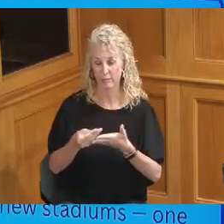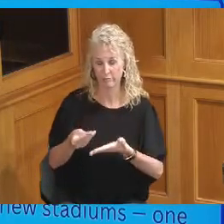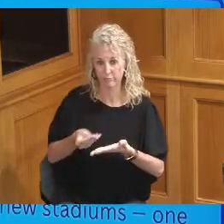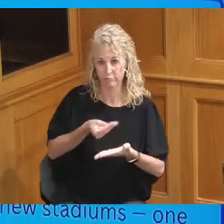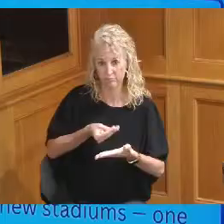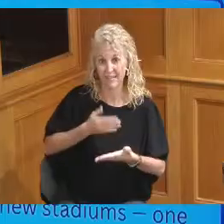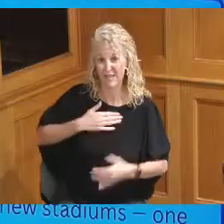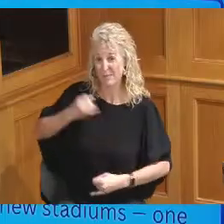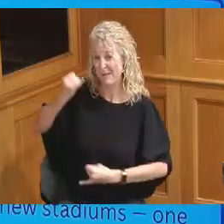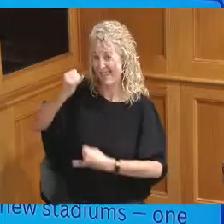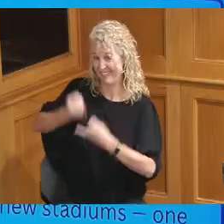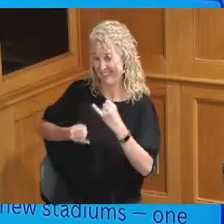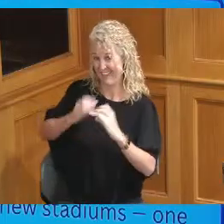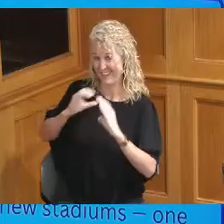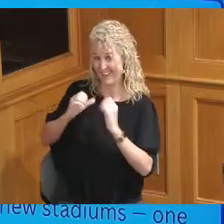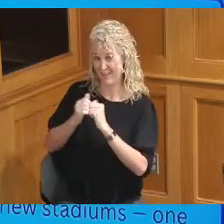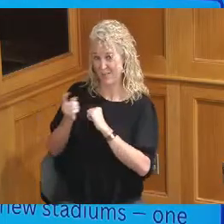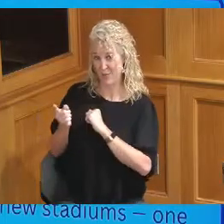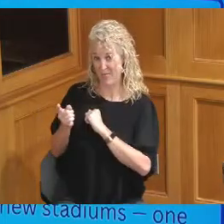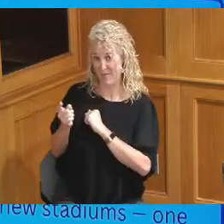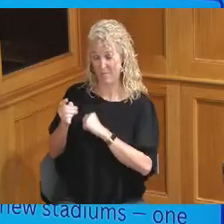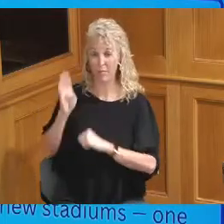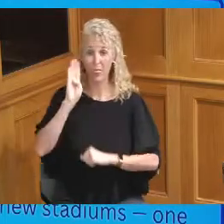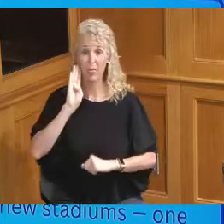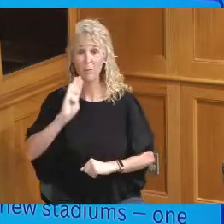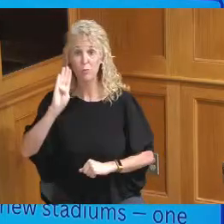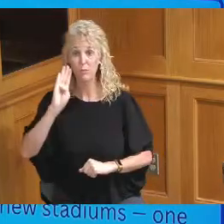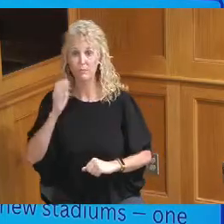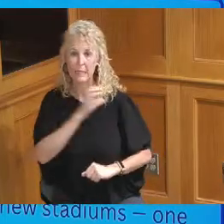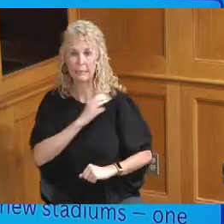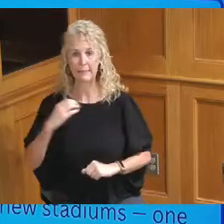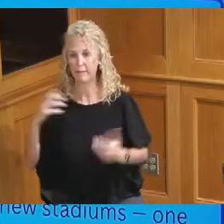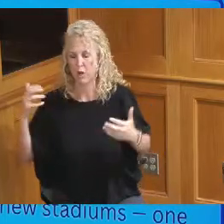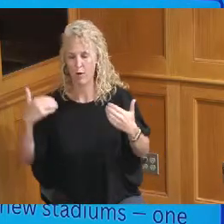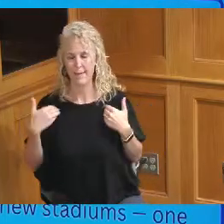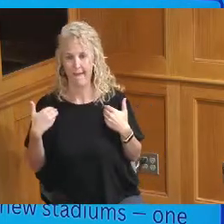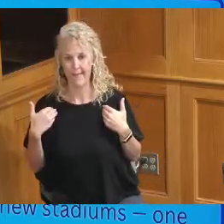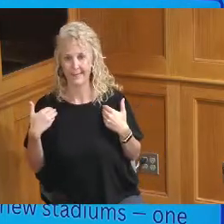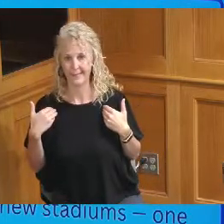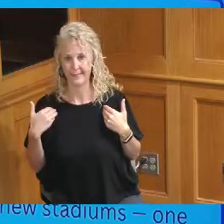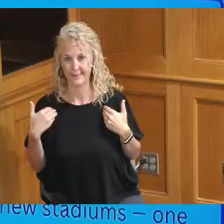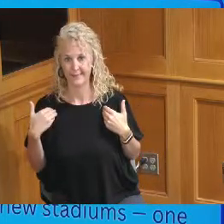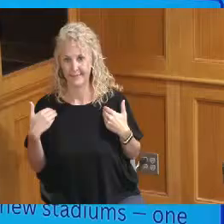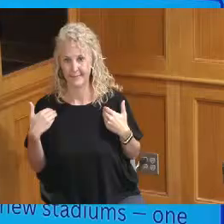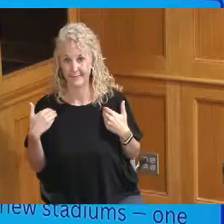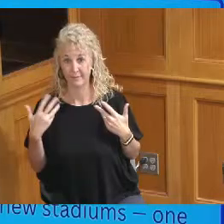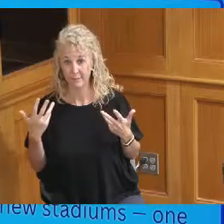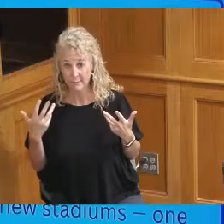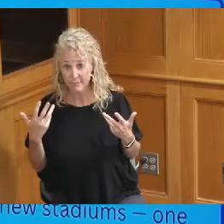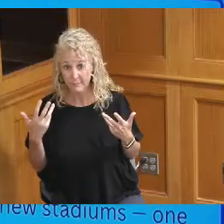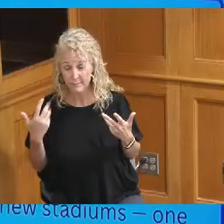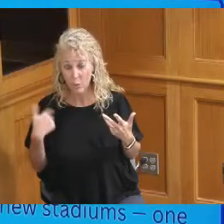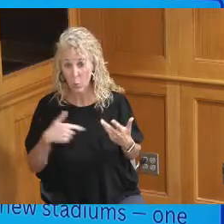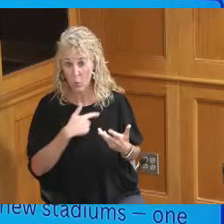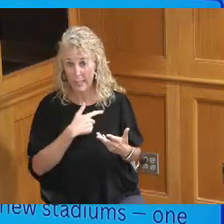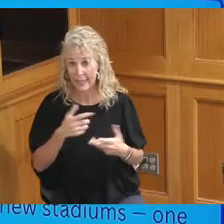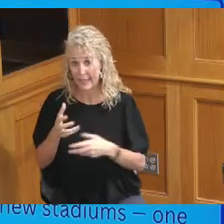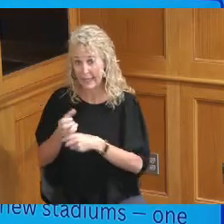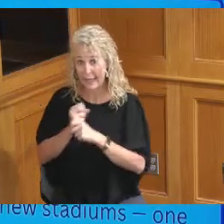last conversation with him. The Browns is in there by name. We got 0.